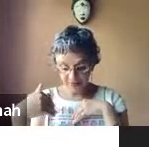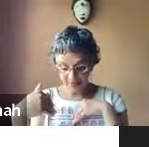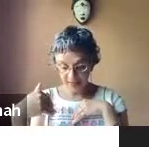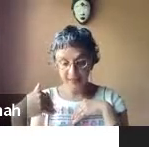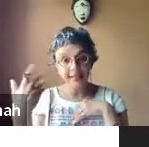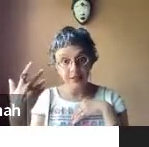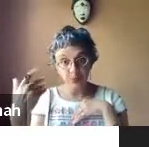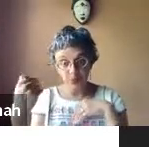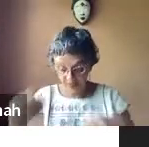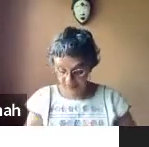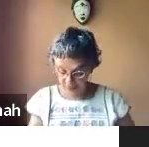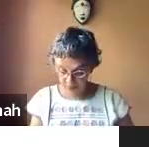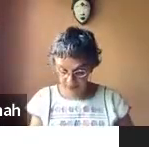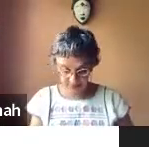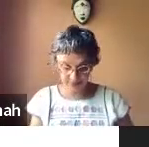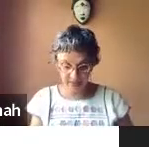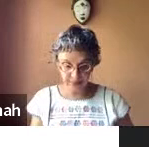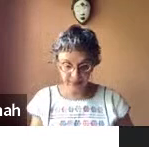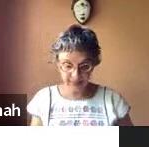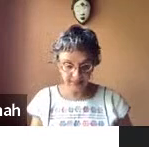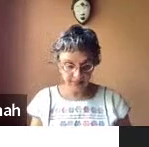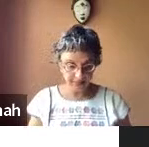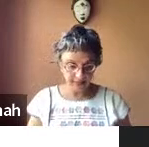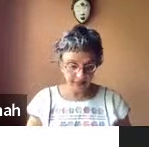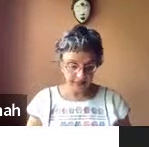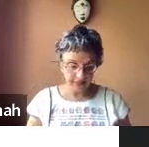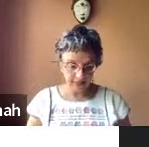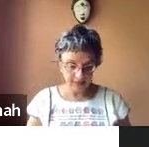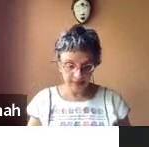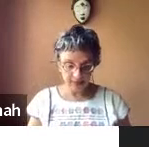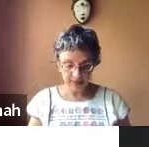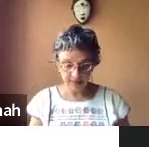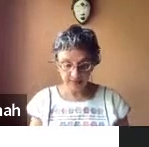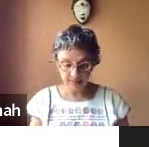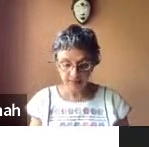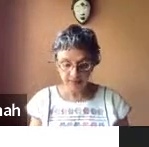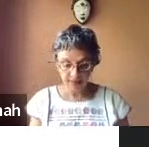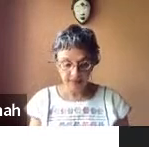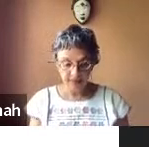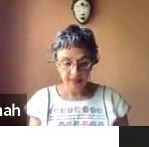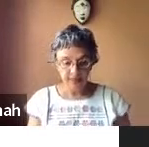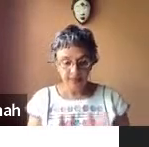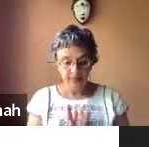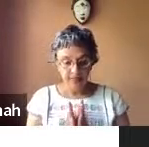in Africa is provided within the family.